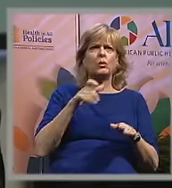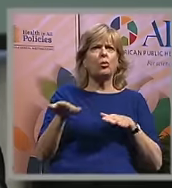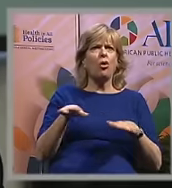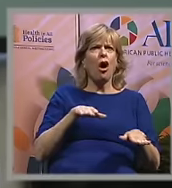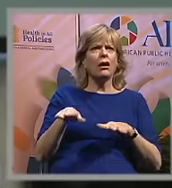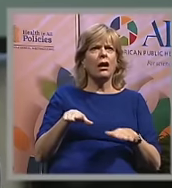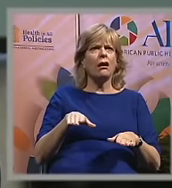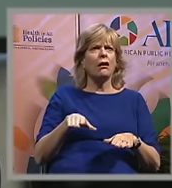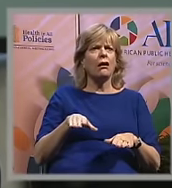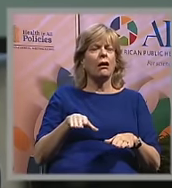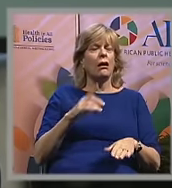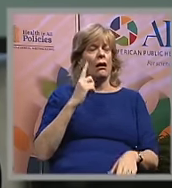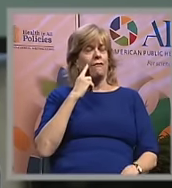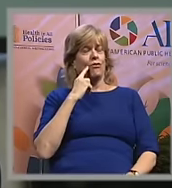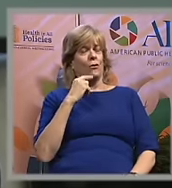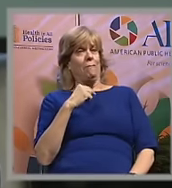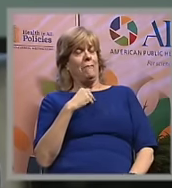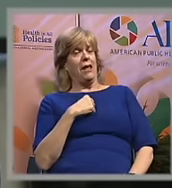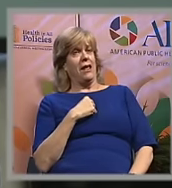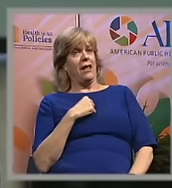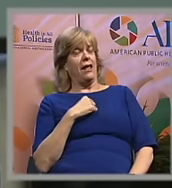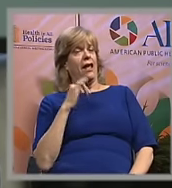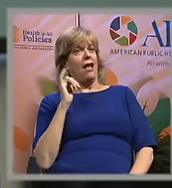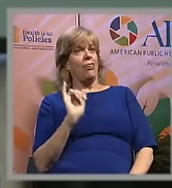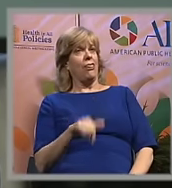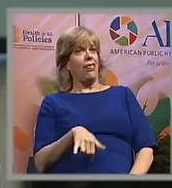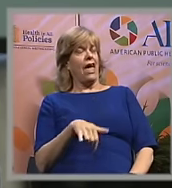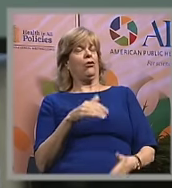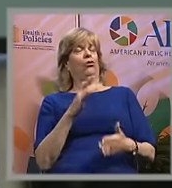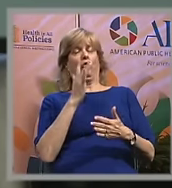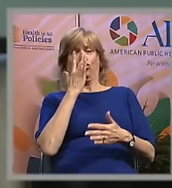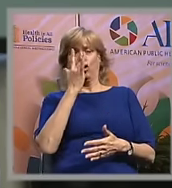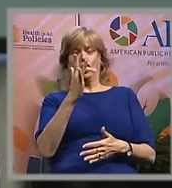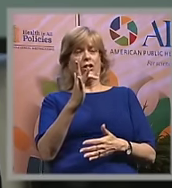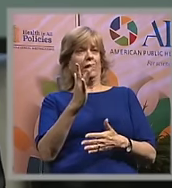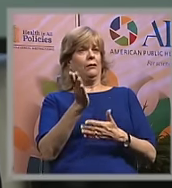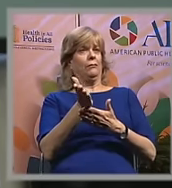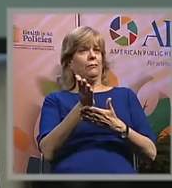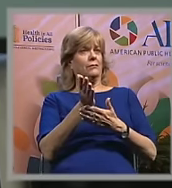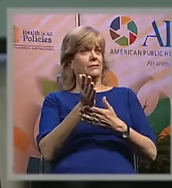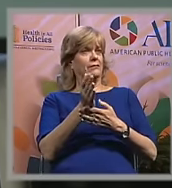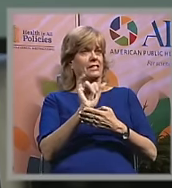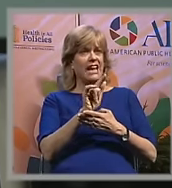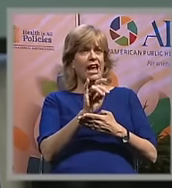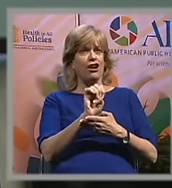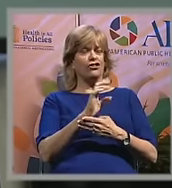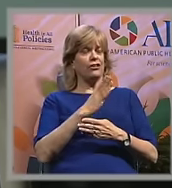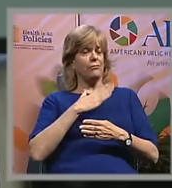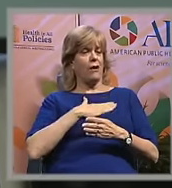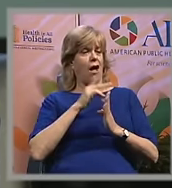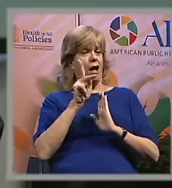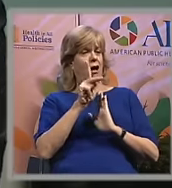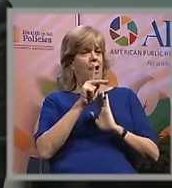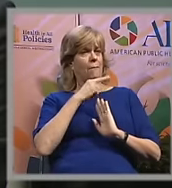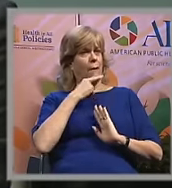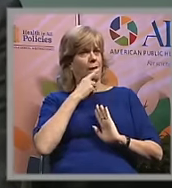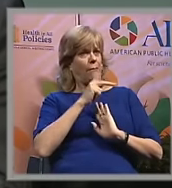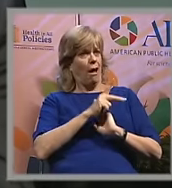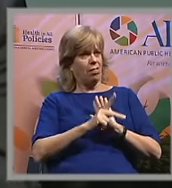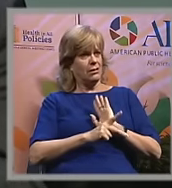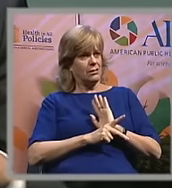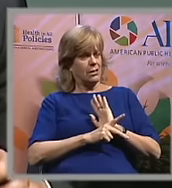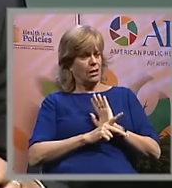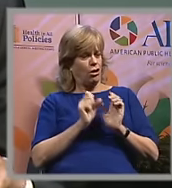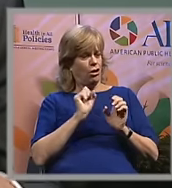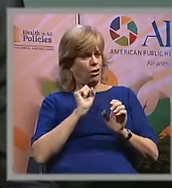And for me, you know, at that very early stage of my public policy career, it impressed upon me